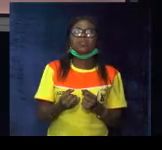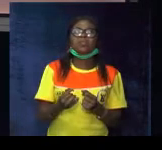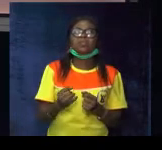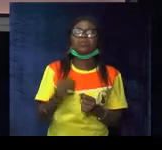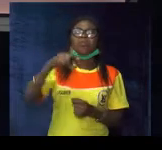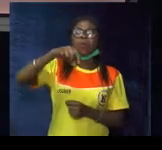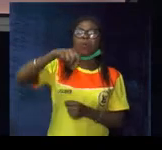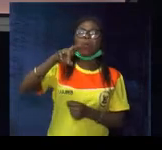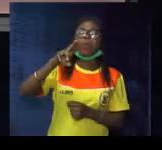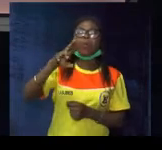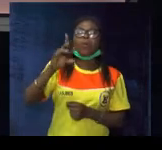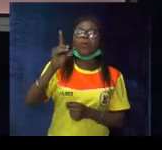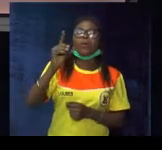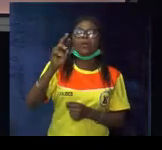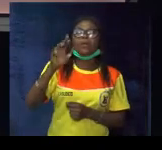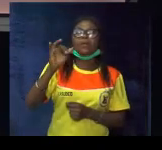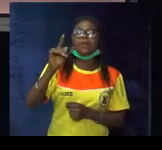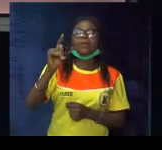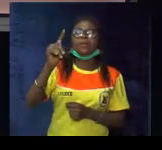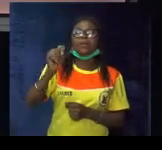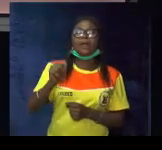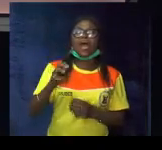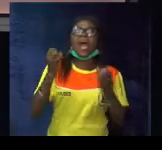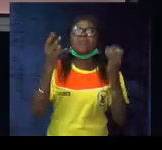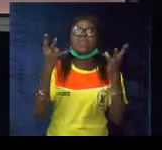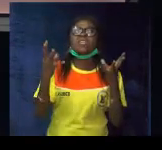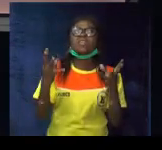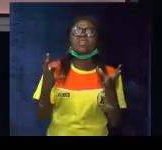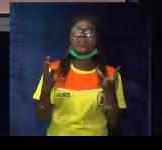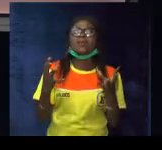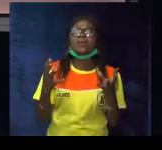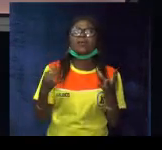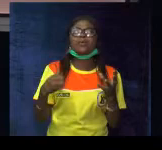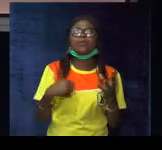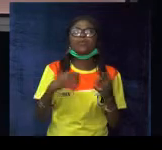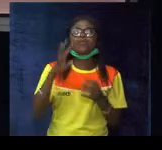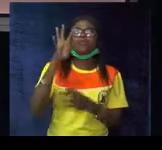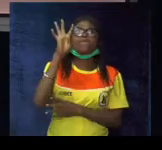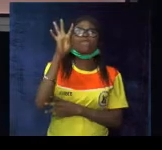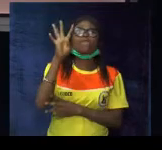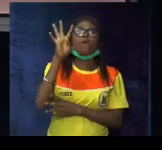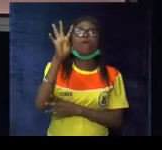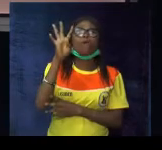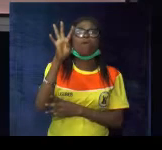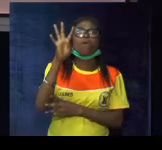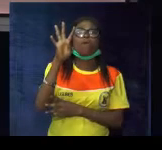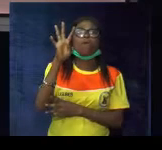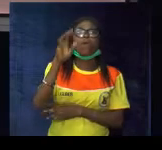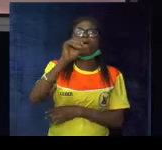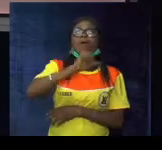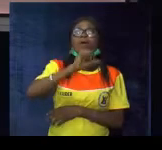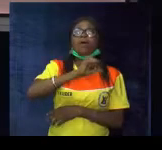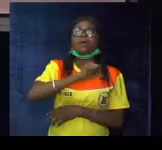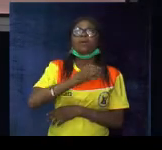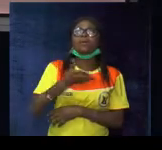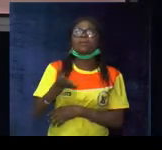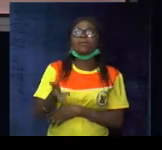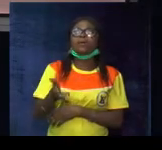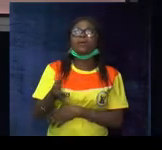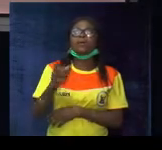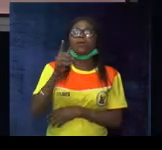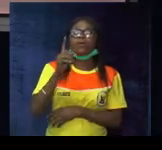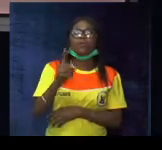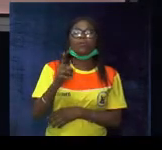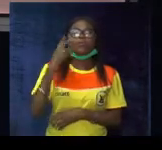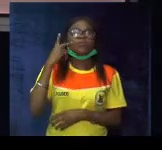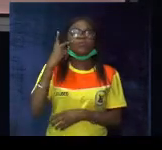do you think are in a circle? I think I just gave you the answer to that. How many did you say? Yeah, there will be 4 quadrants. Because there's one here,